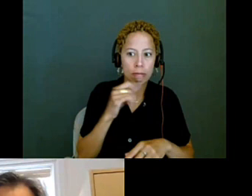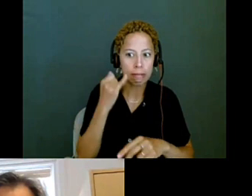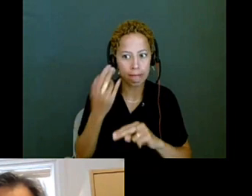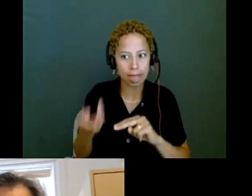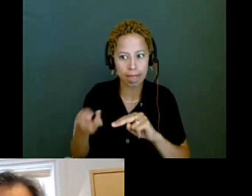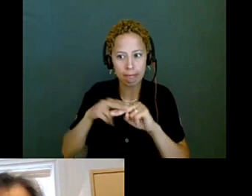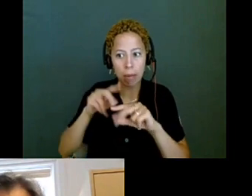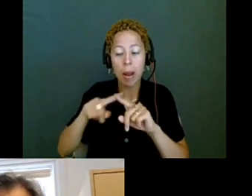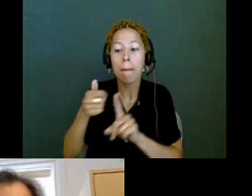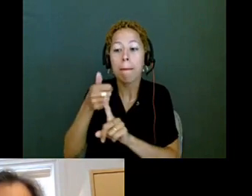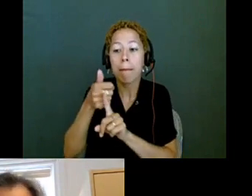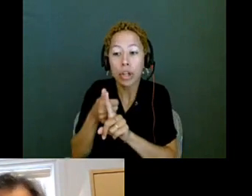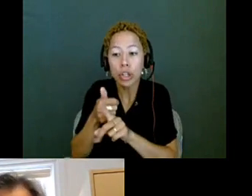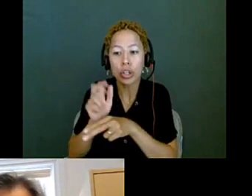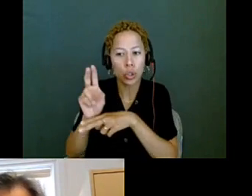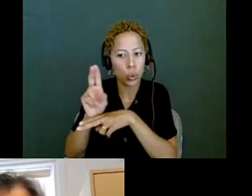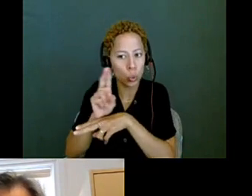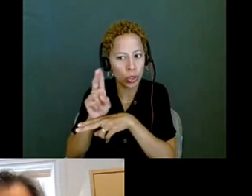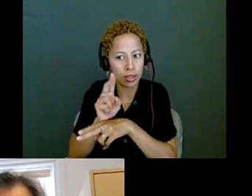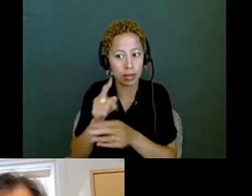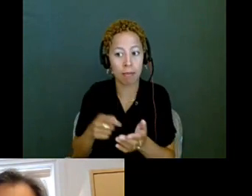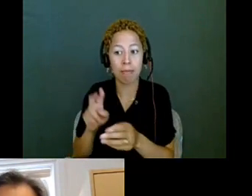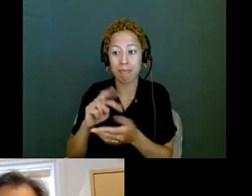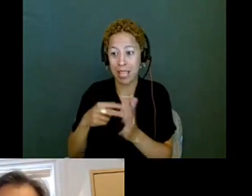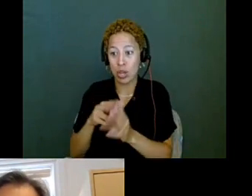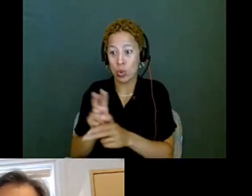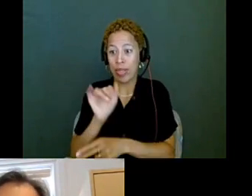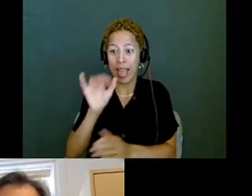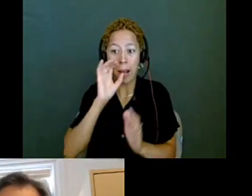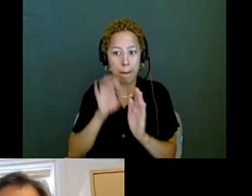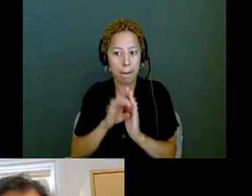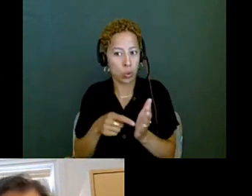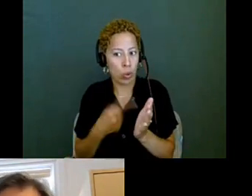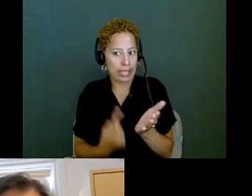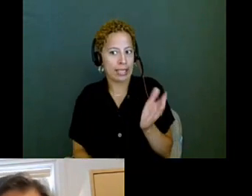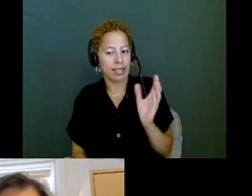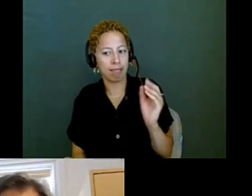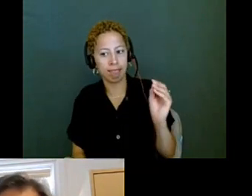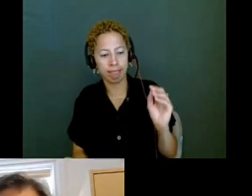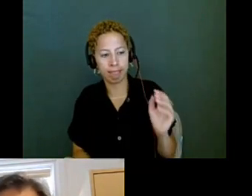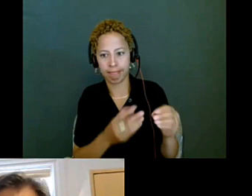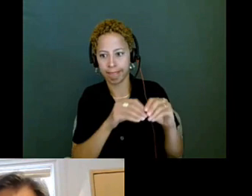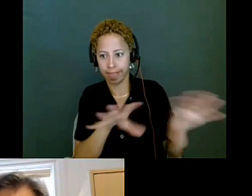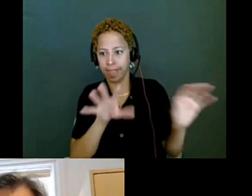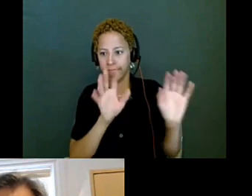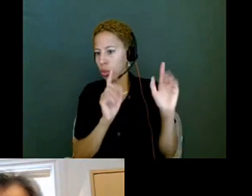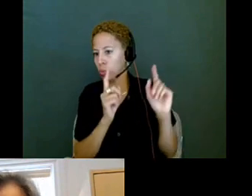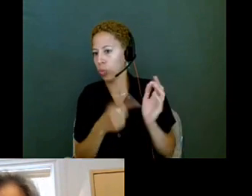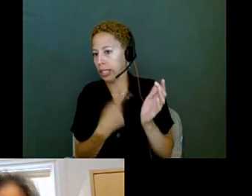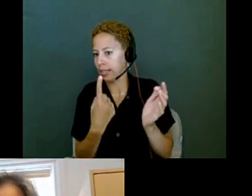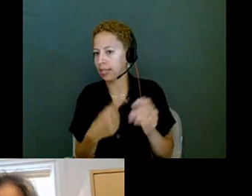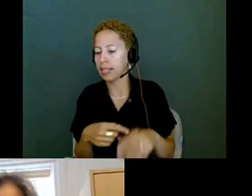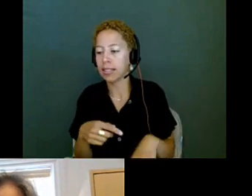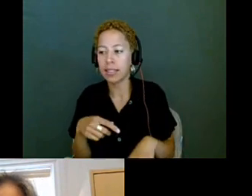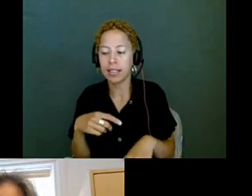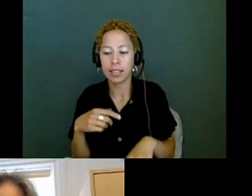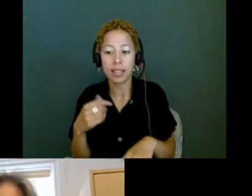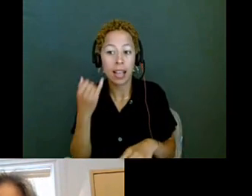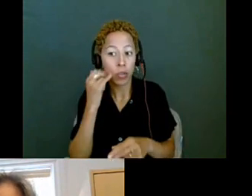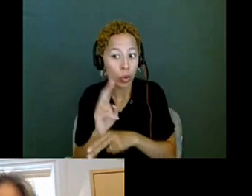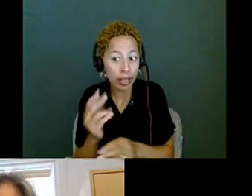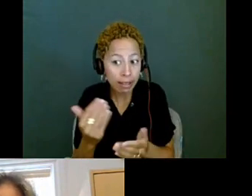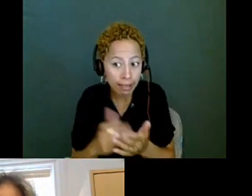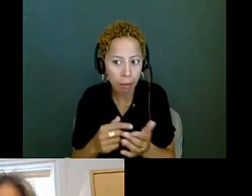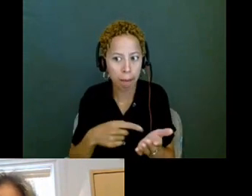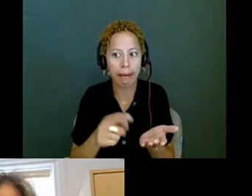per use. So you can use that image only once. And then if you want to use it again, you have to pay again. So sometimes if you're a nonprofit organization, set up a